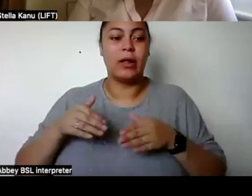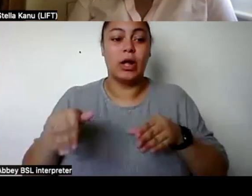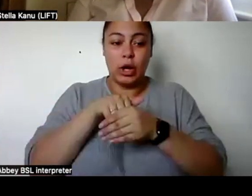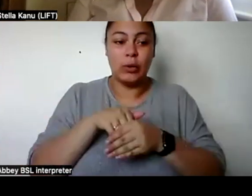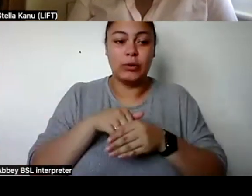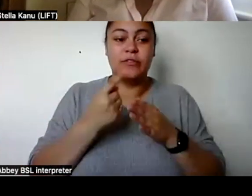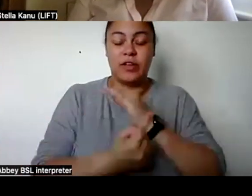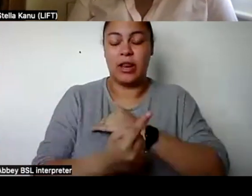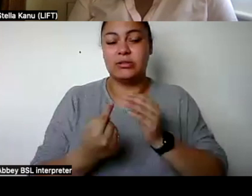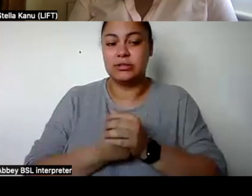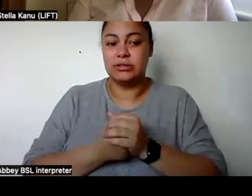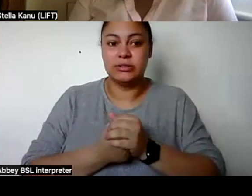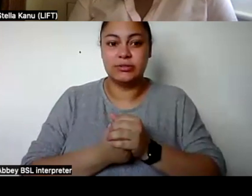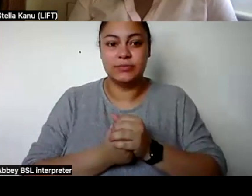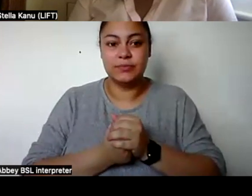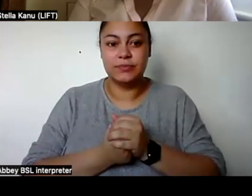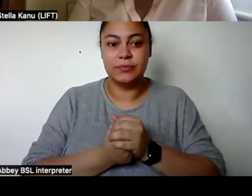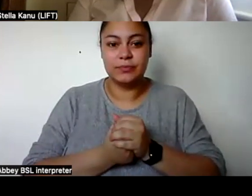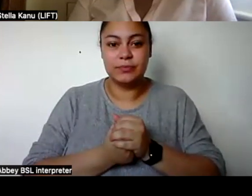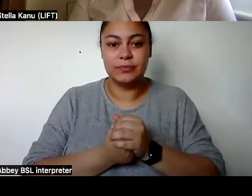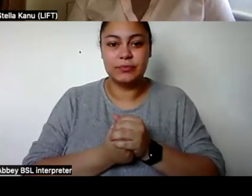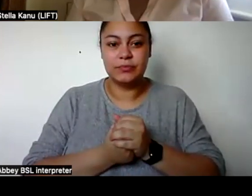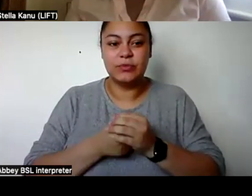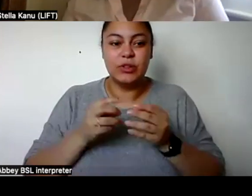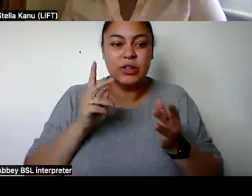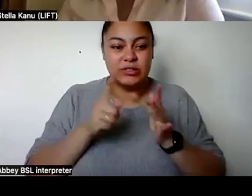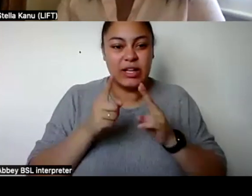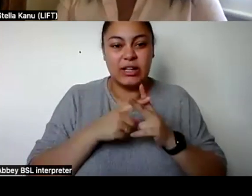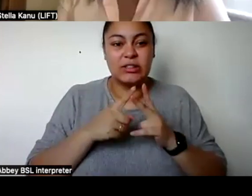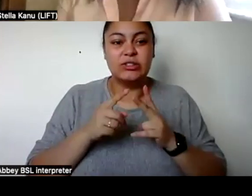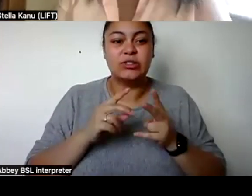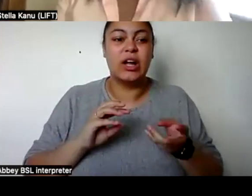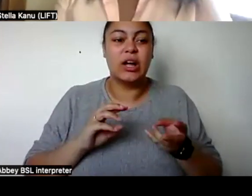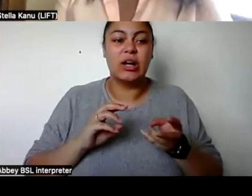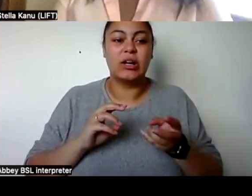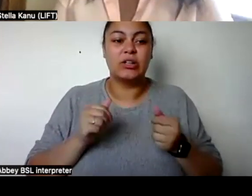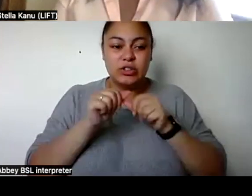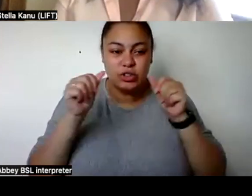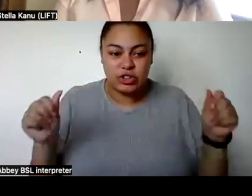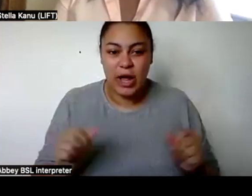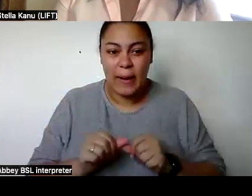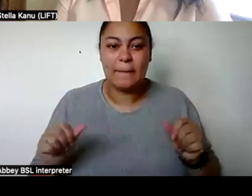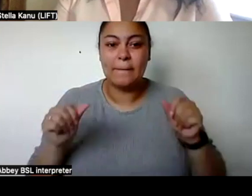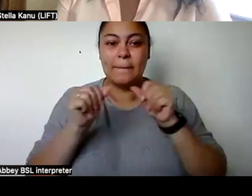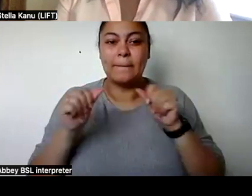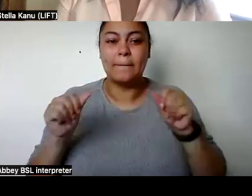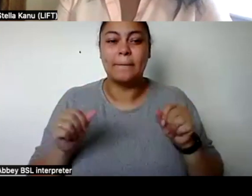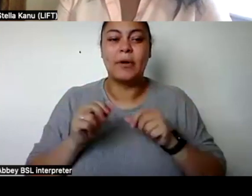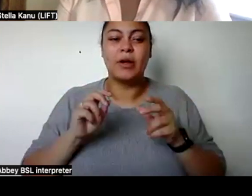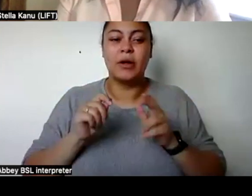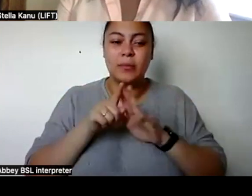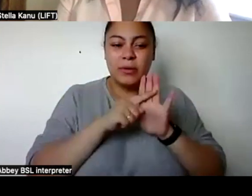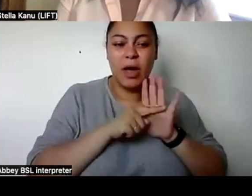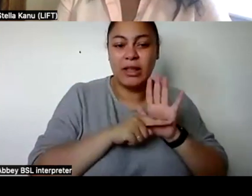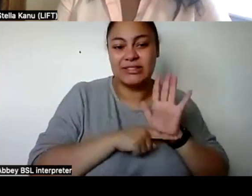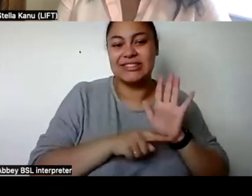the opportunities to reshape, redefine policies and practices that counter the hostile environment and